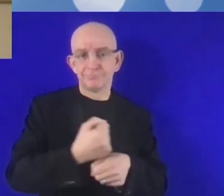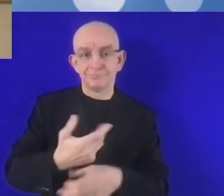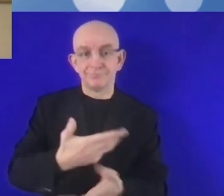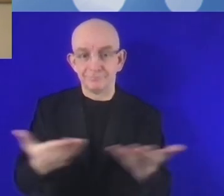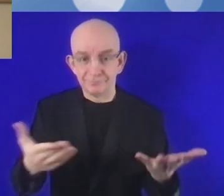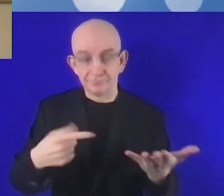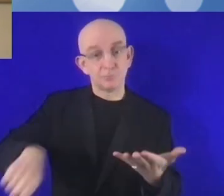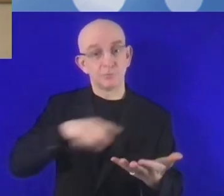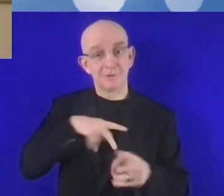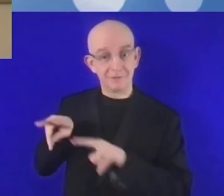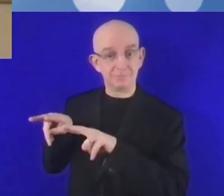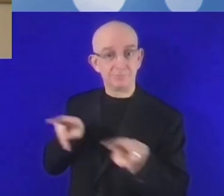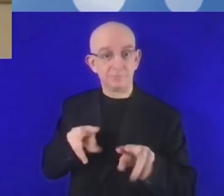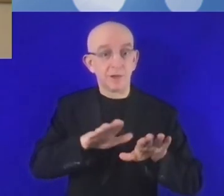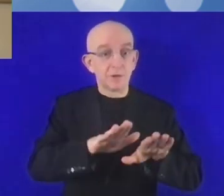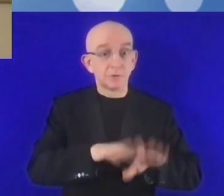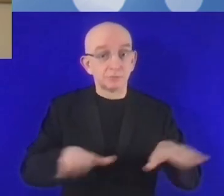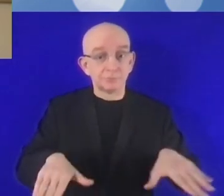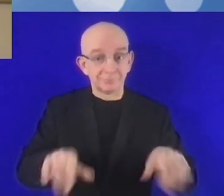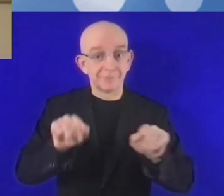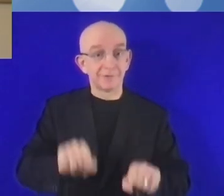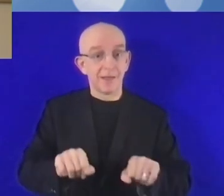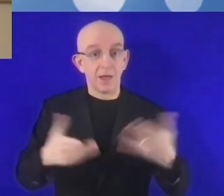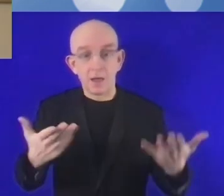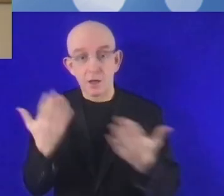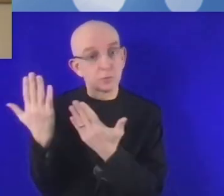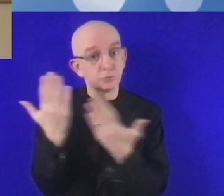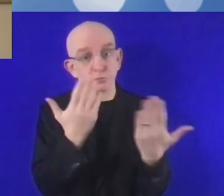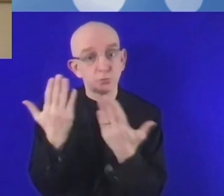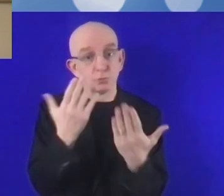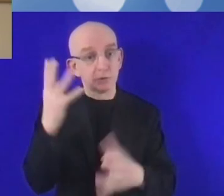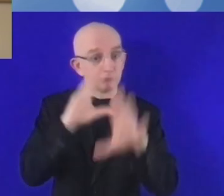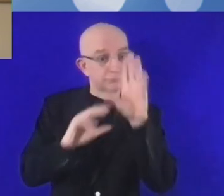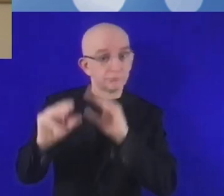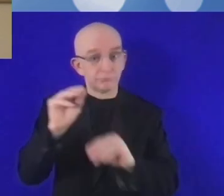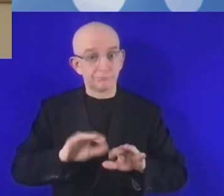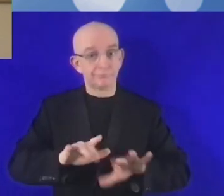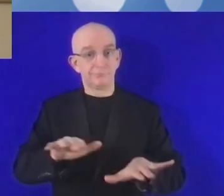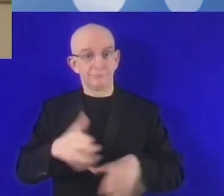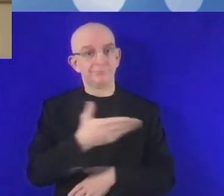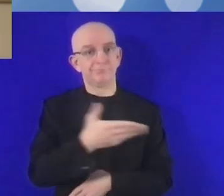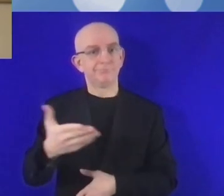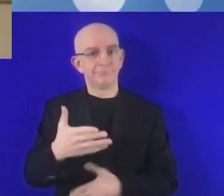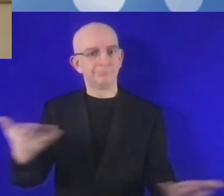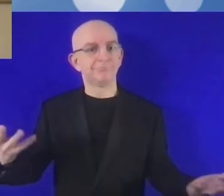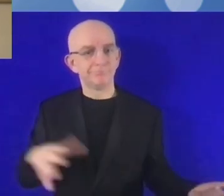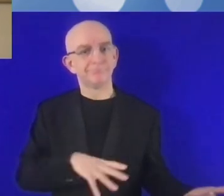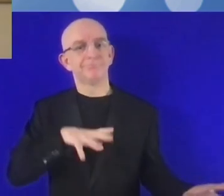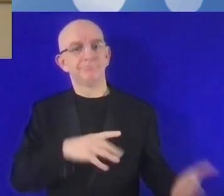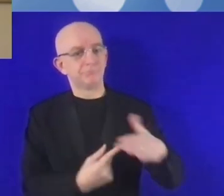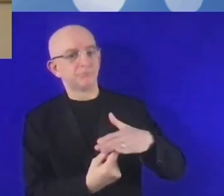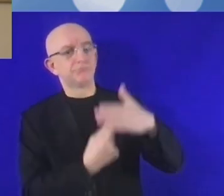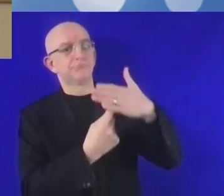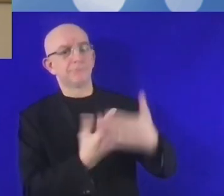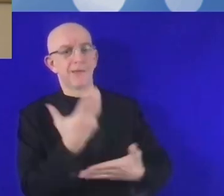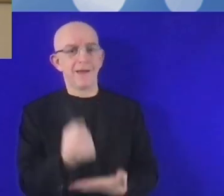tools that are needed for continuing education, you know, they were stranded. And in some of our countries, children have,